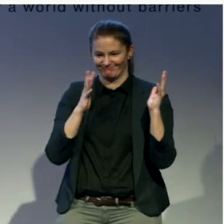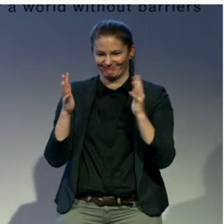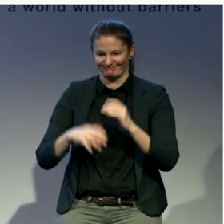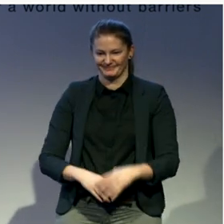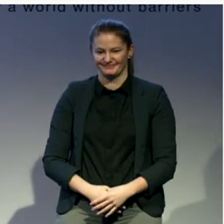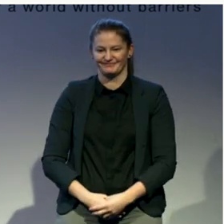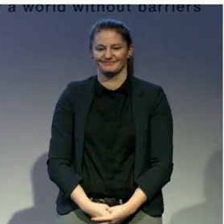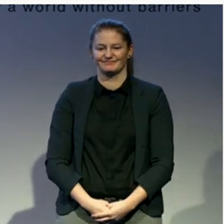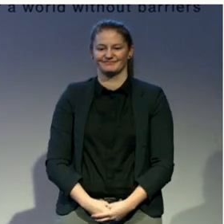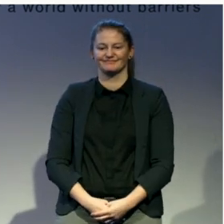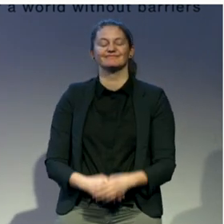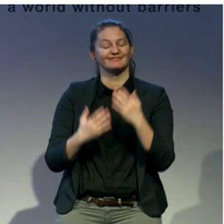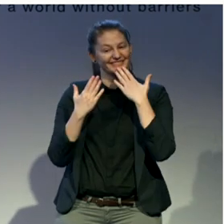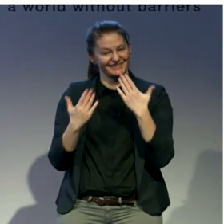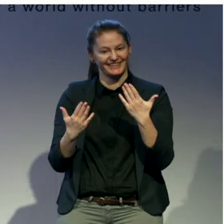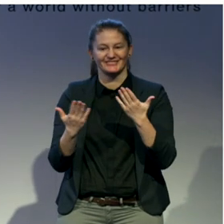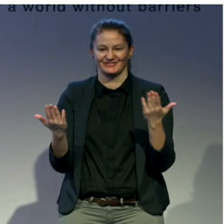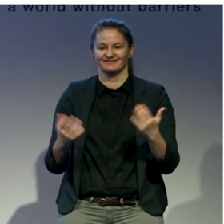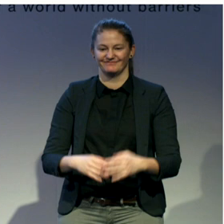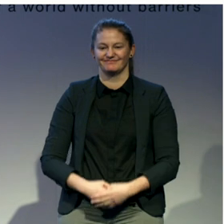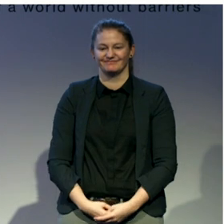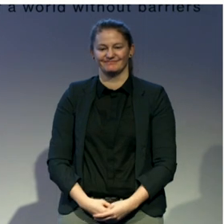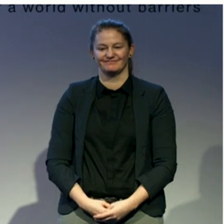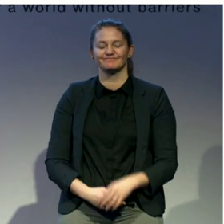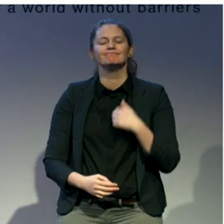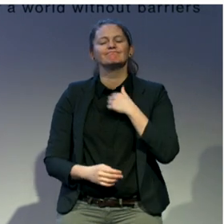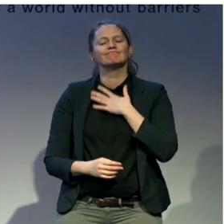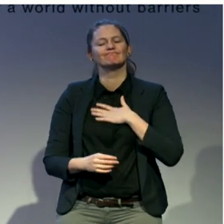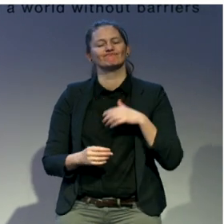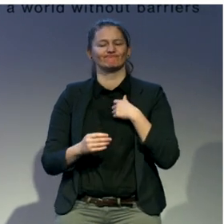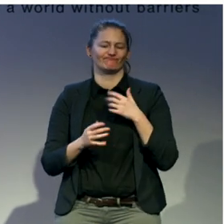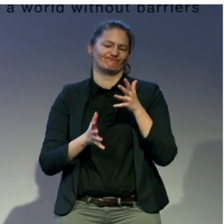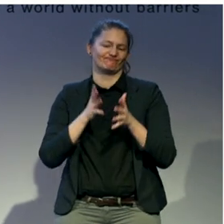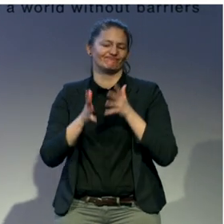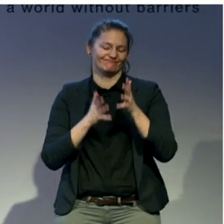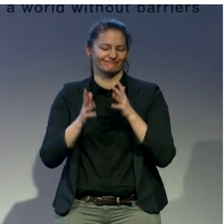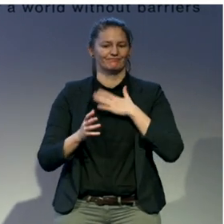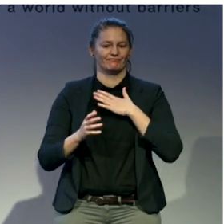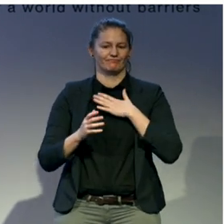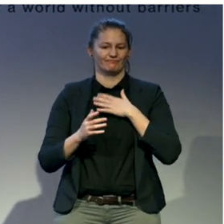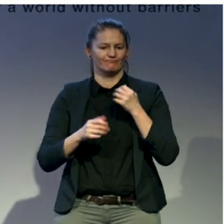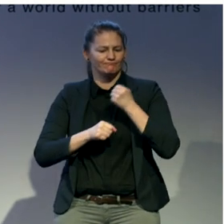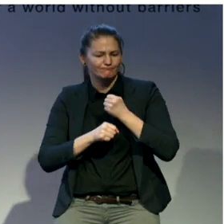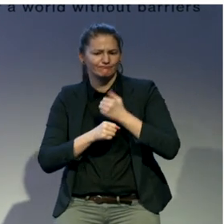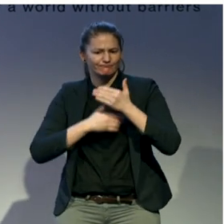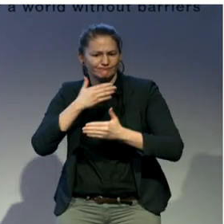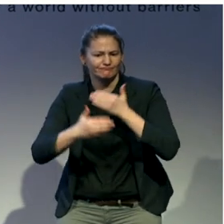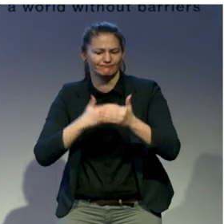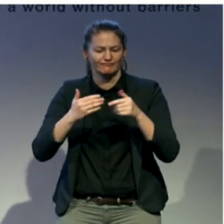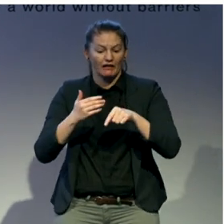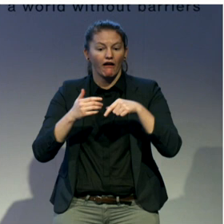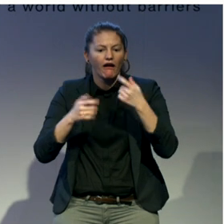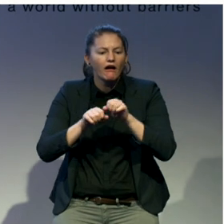Thank you all. I want to talk to you about the impact of our model. As you all seen in the movie, there